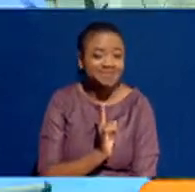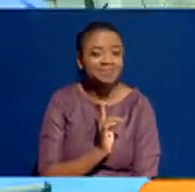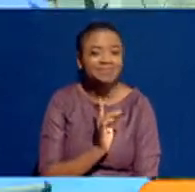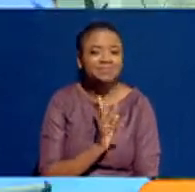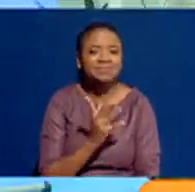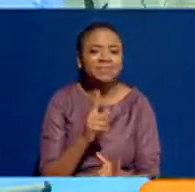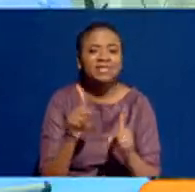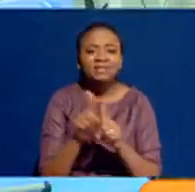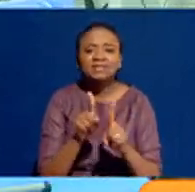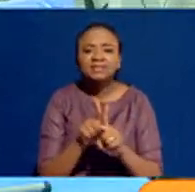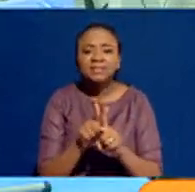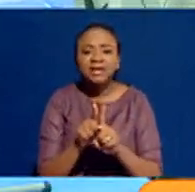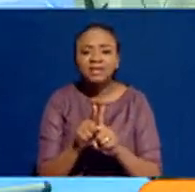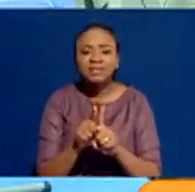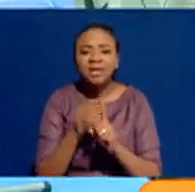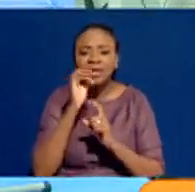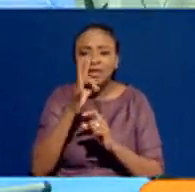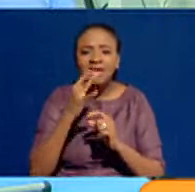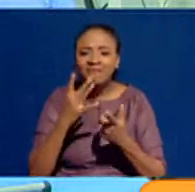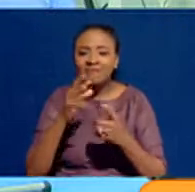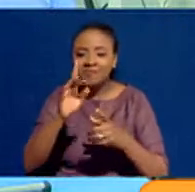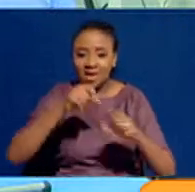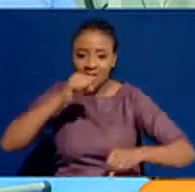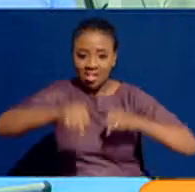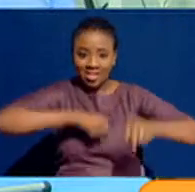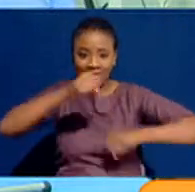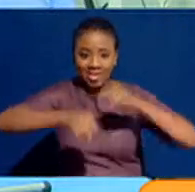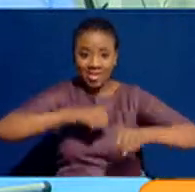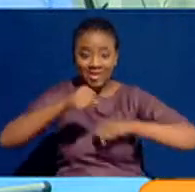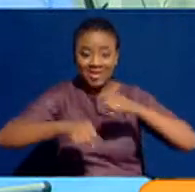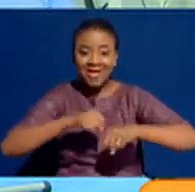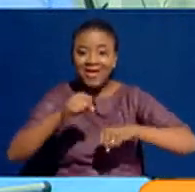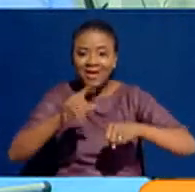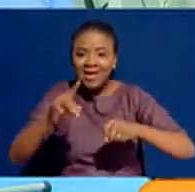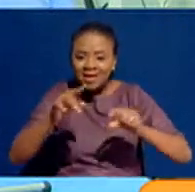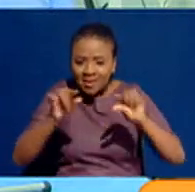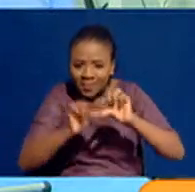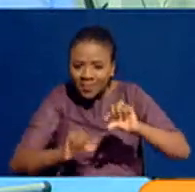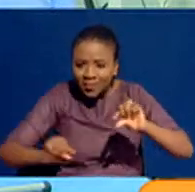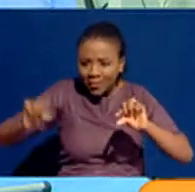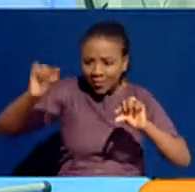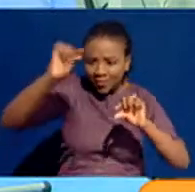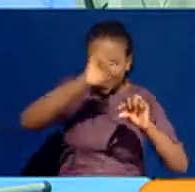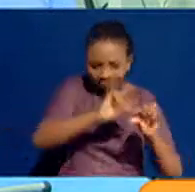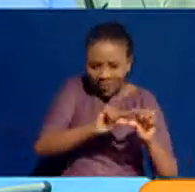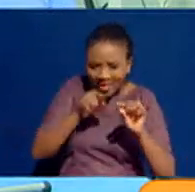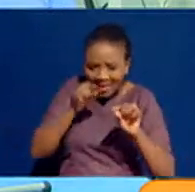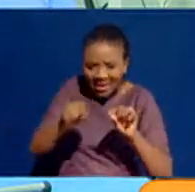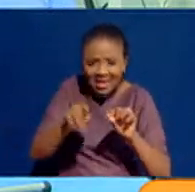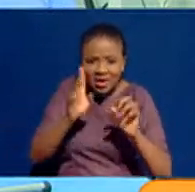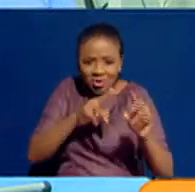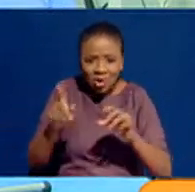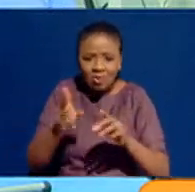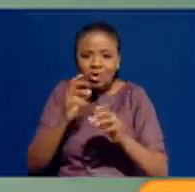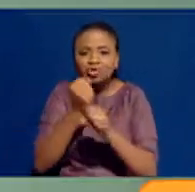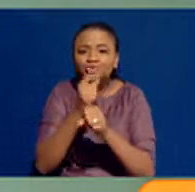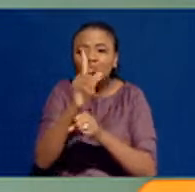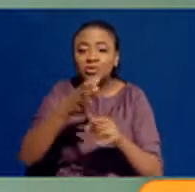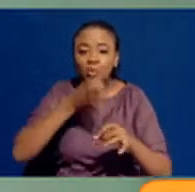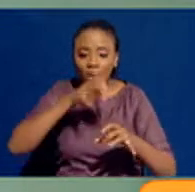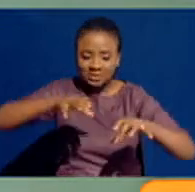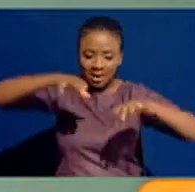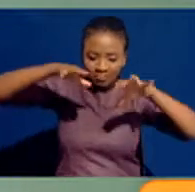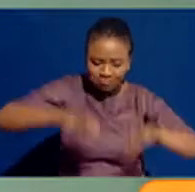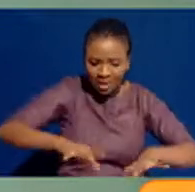normal bicycle in a tube where you soak it in water and push air in it to see if there's bubbling, so that you are sure that the